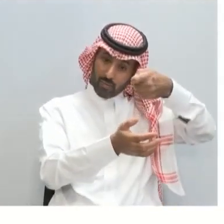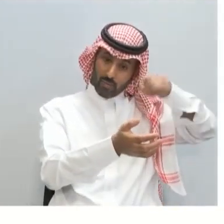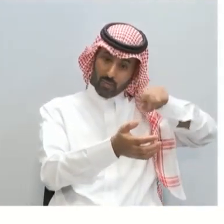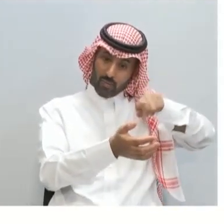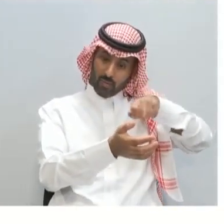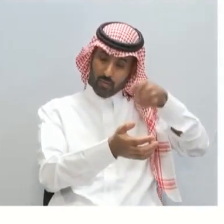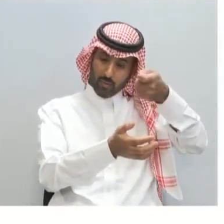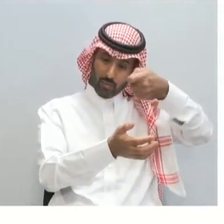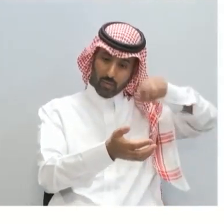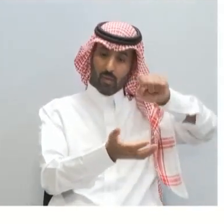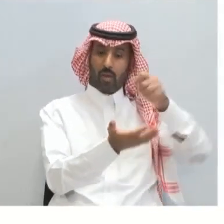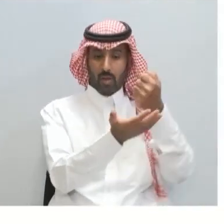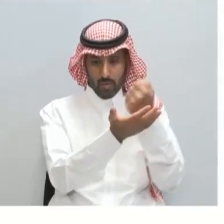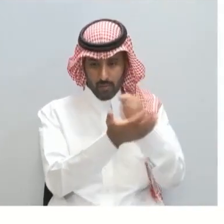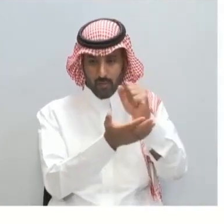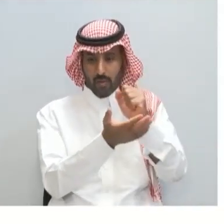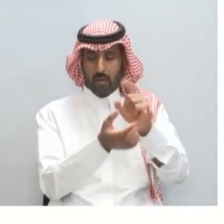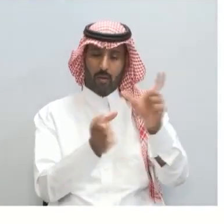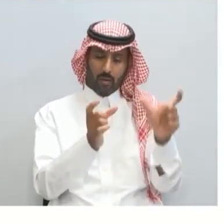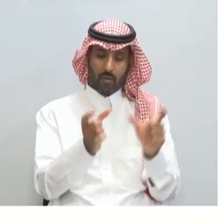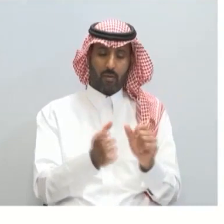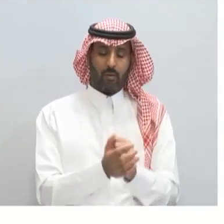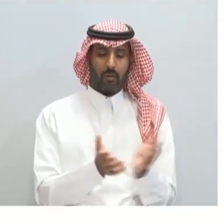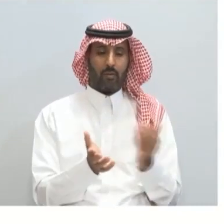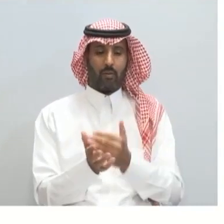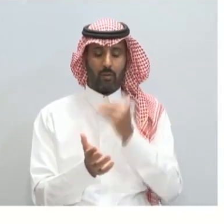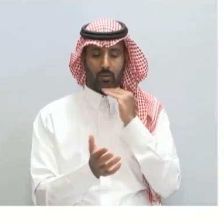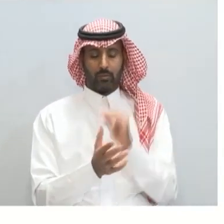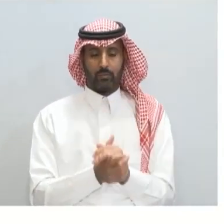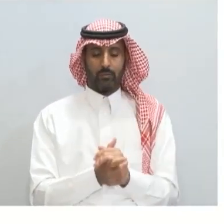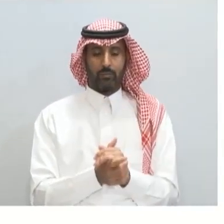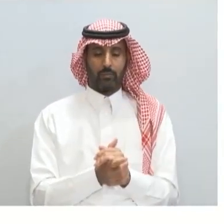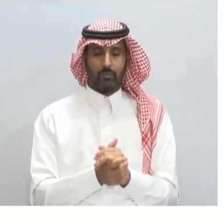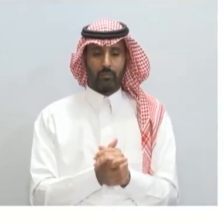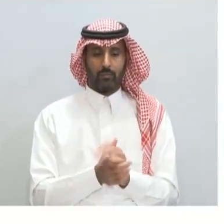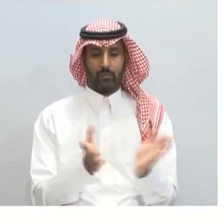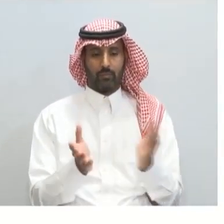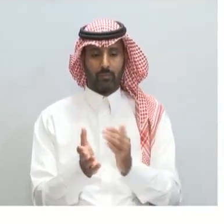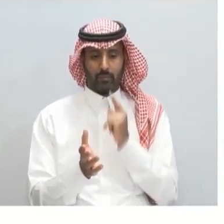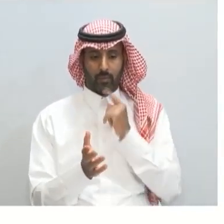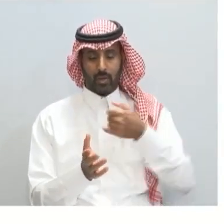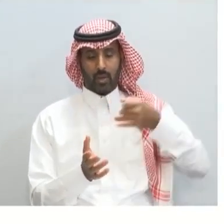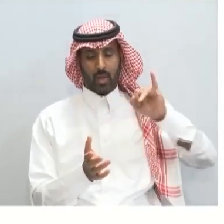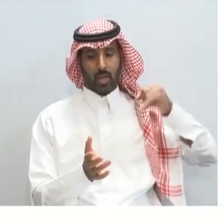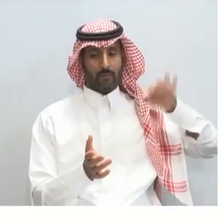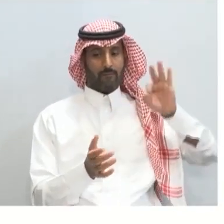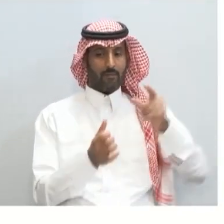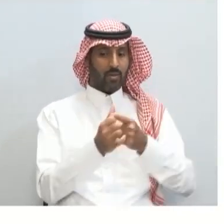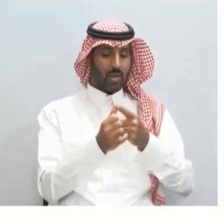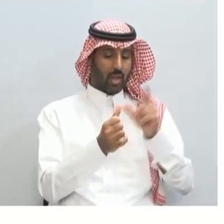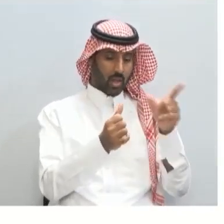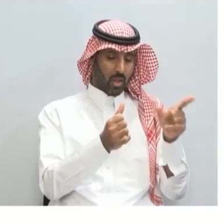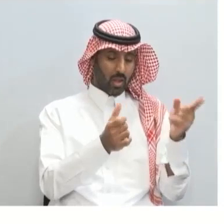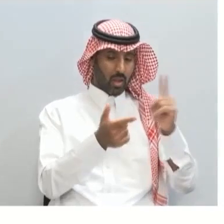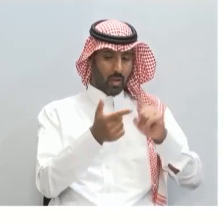you if you begin with the result clause or the main Clause this is one whole sentence when the if Clause is first it is